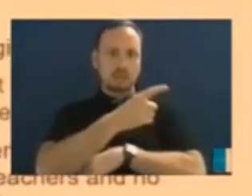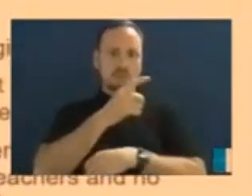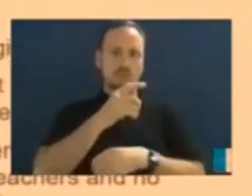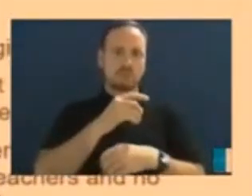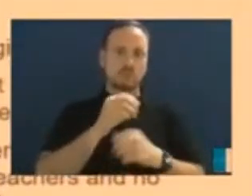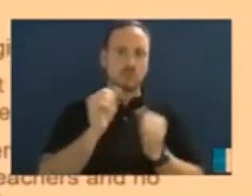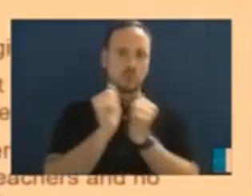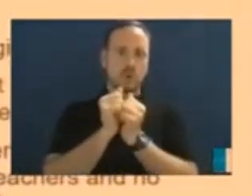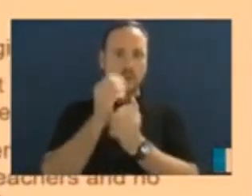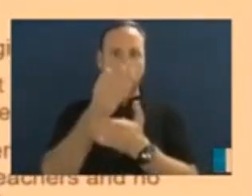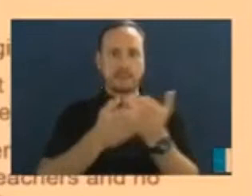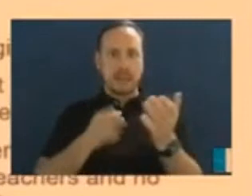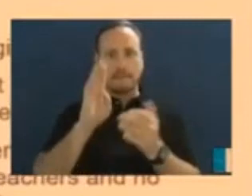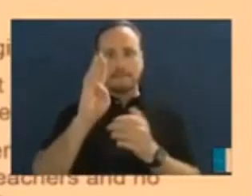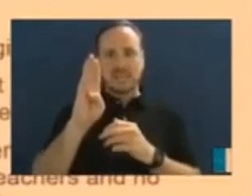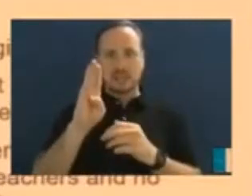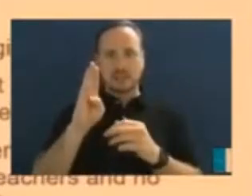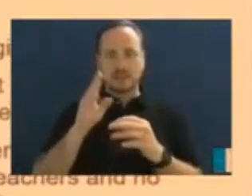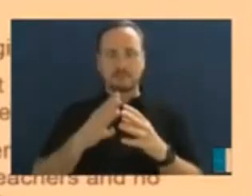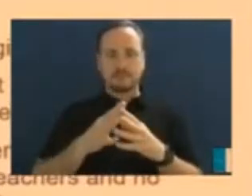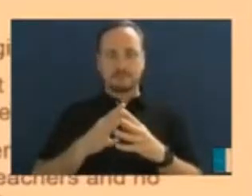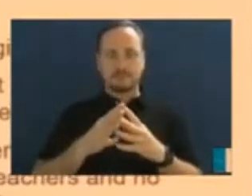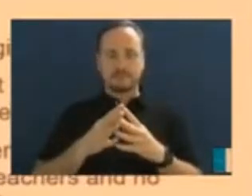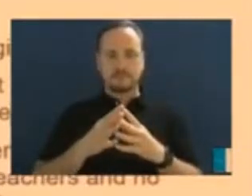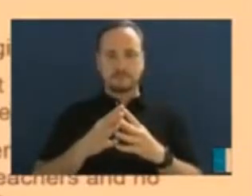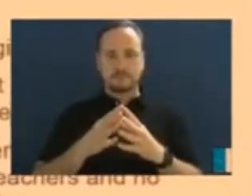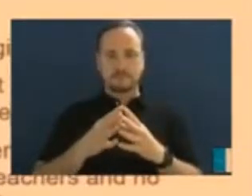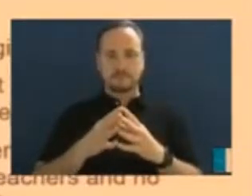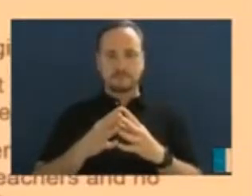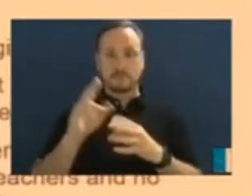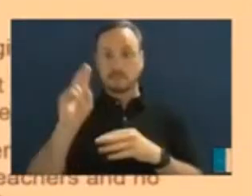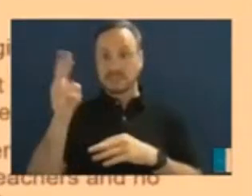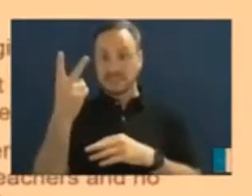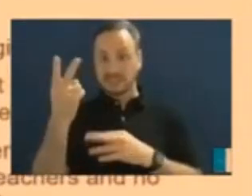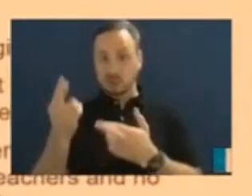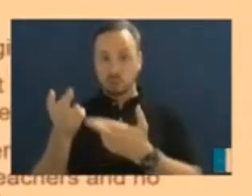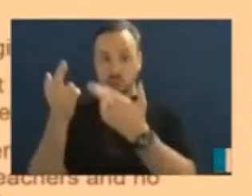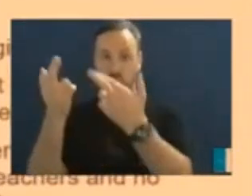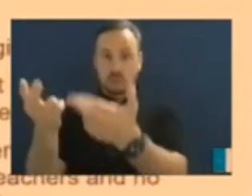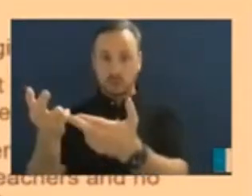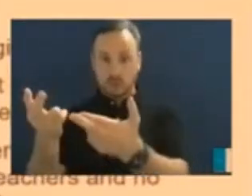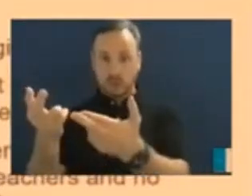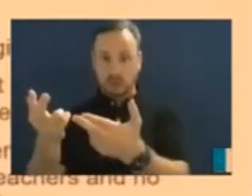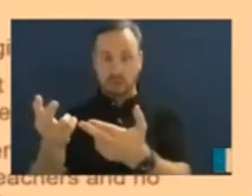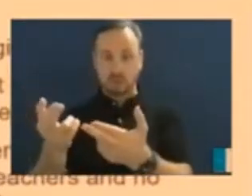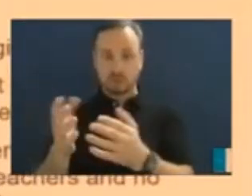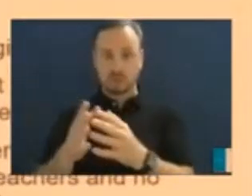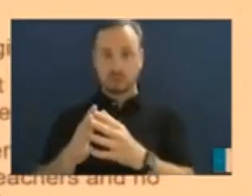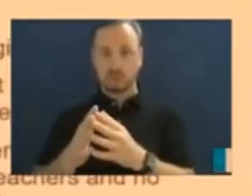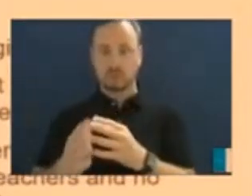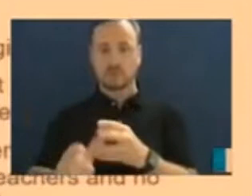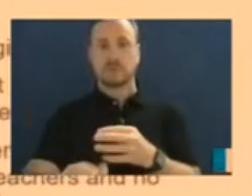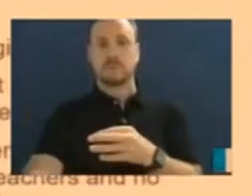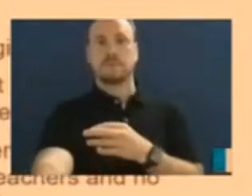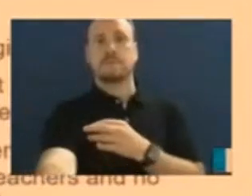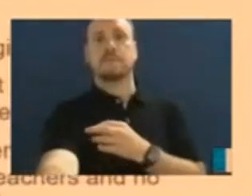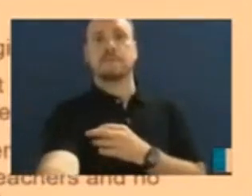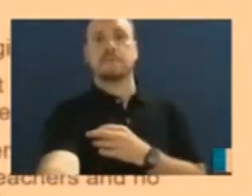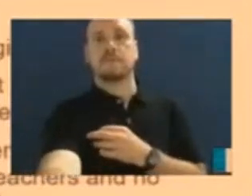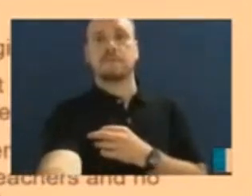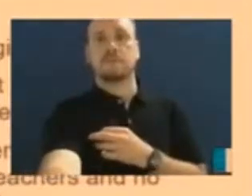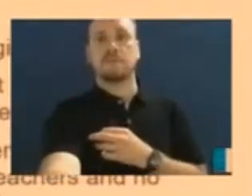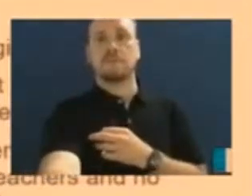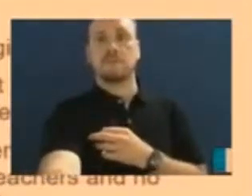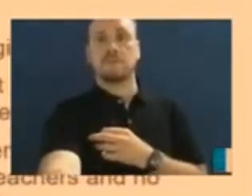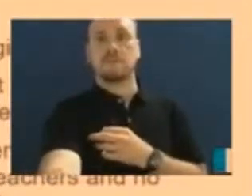B. The second recommendation, as Ms. Peugeot just explained momentarily a few